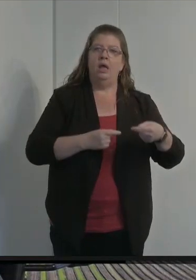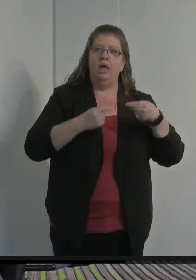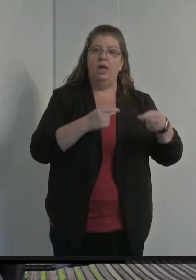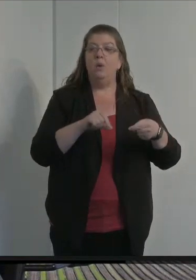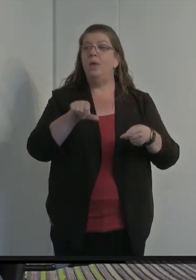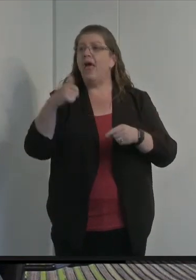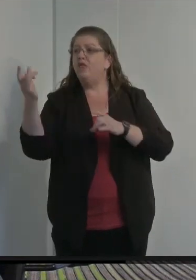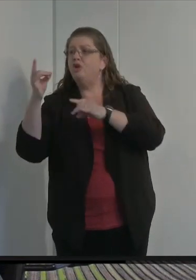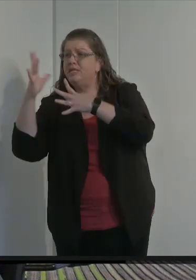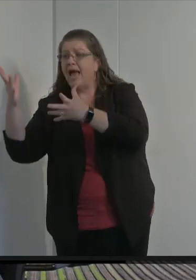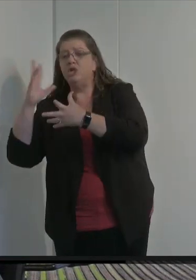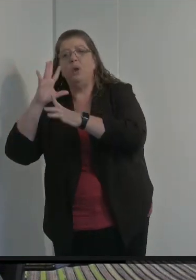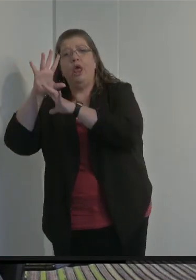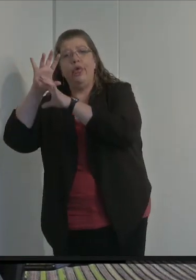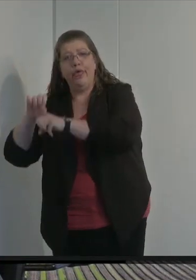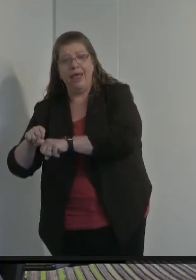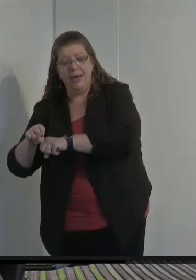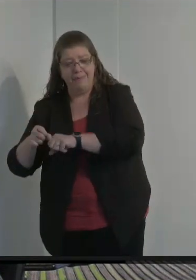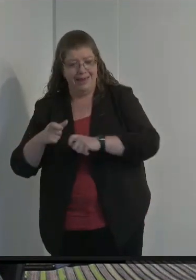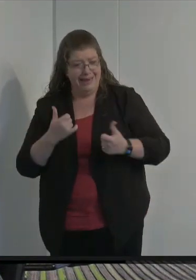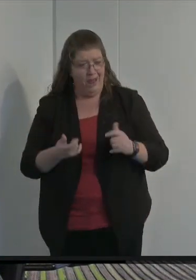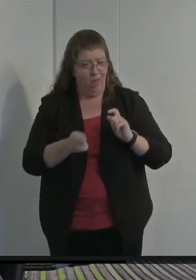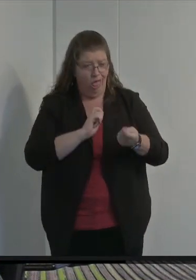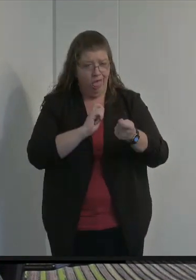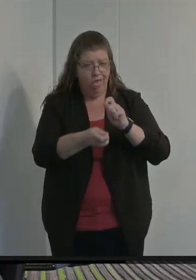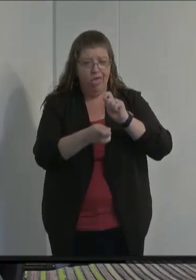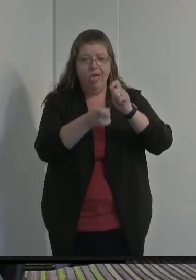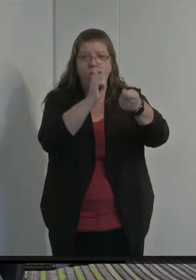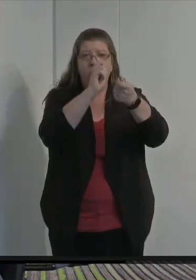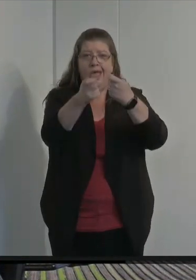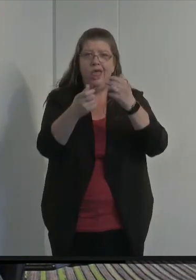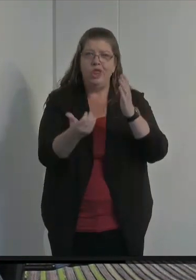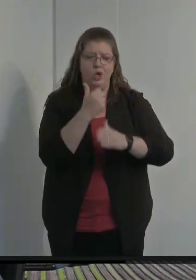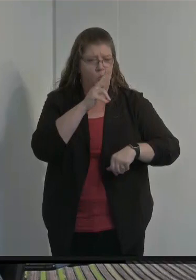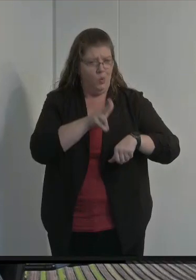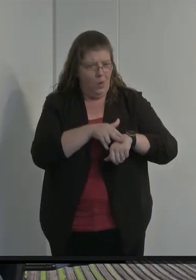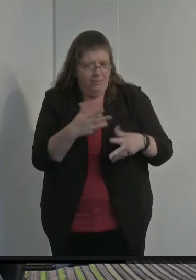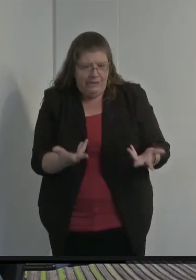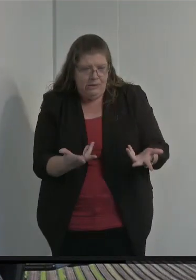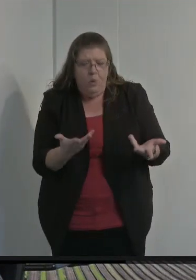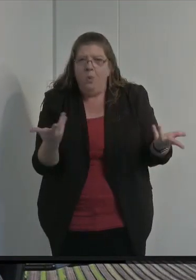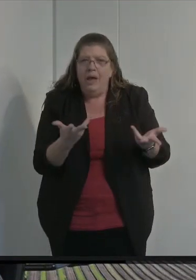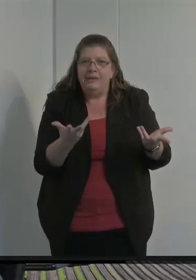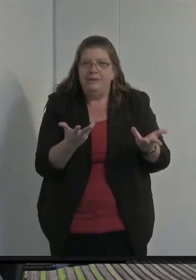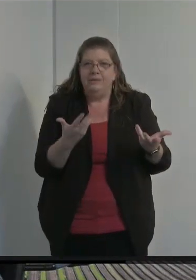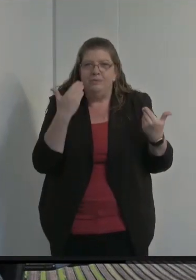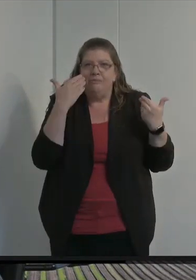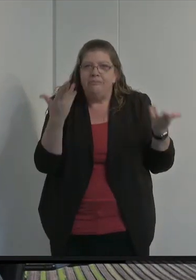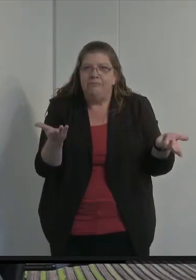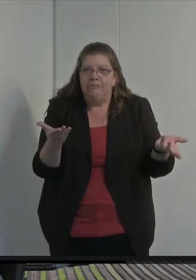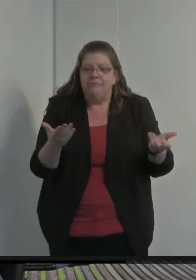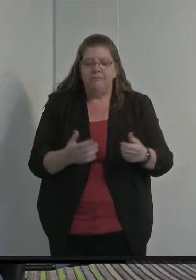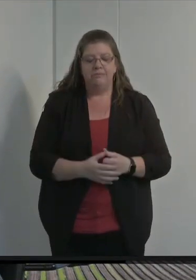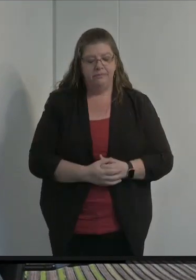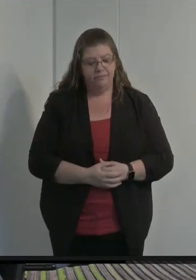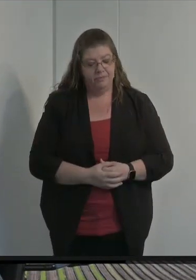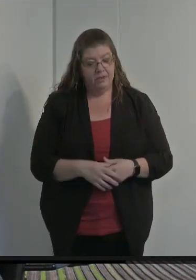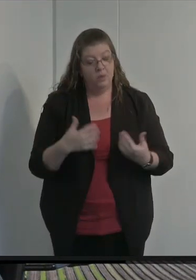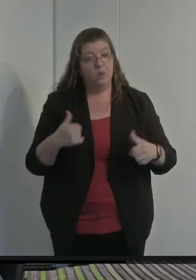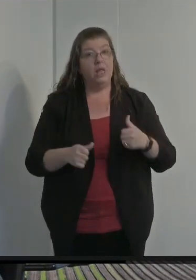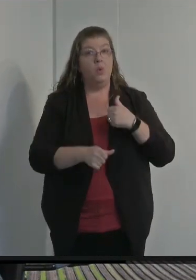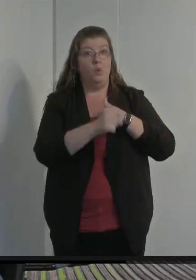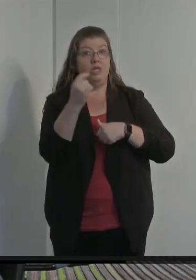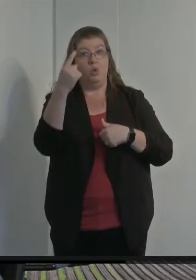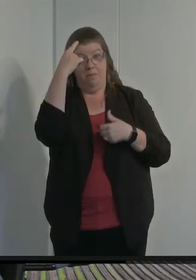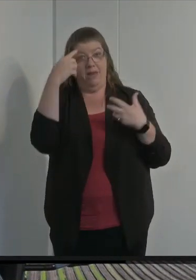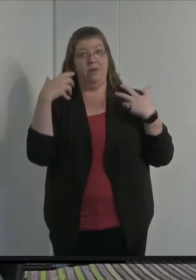disasters, as the new normal continues to change. One of the greatest risks this presents to our mental